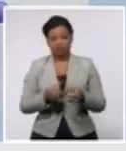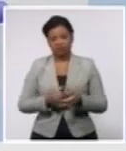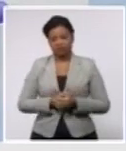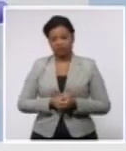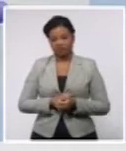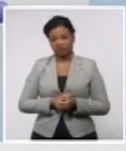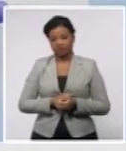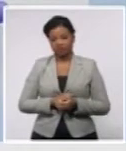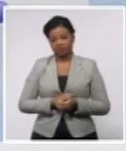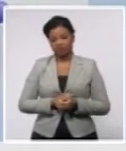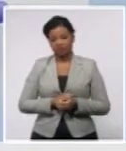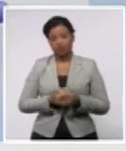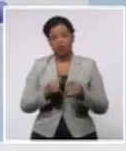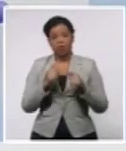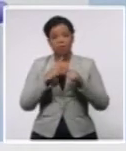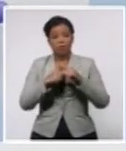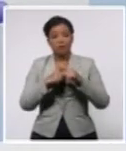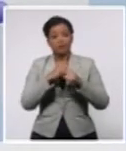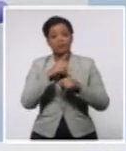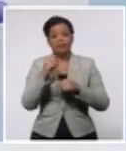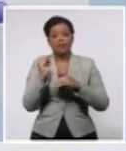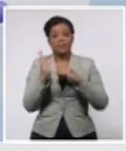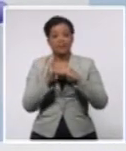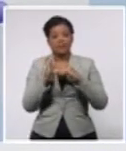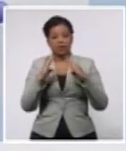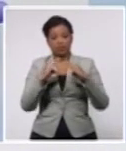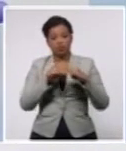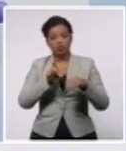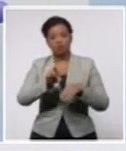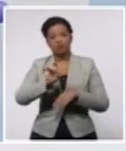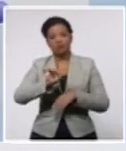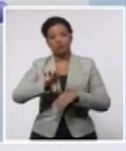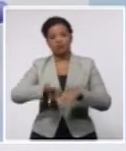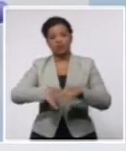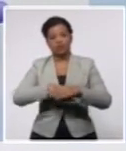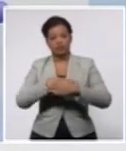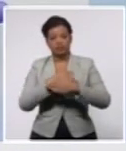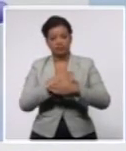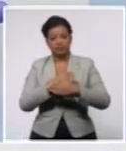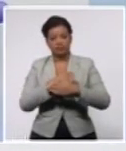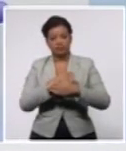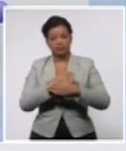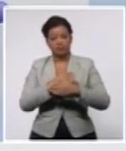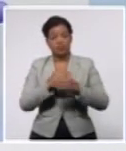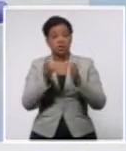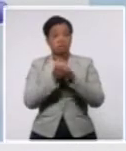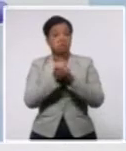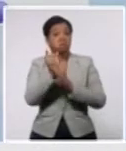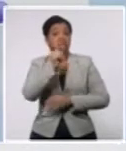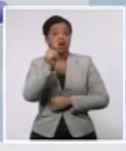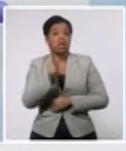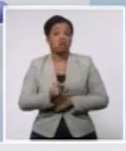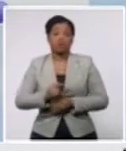rate per 100,000 inhabitants in the last 15 days.